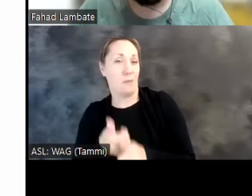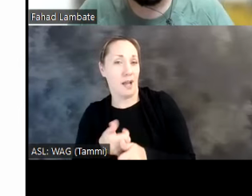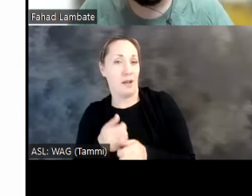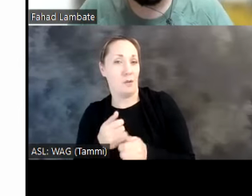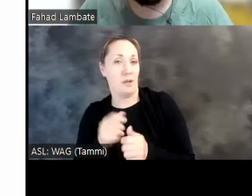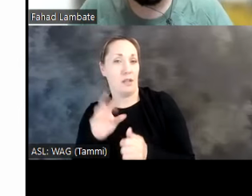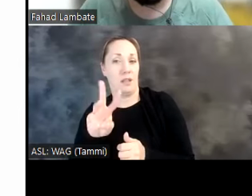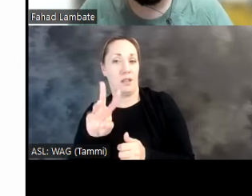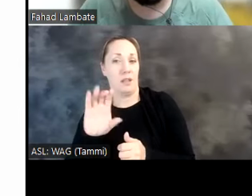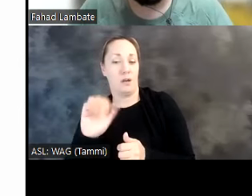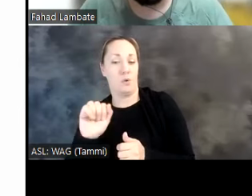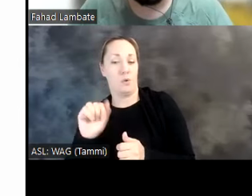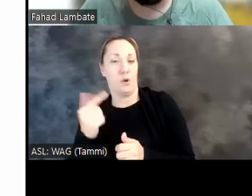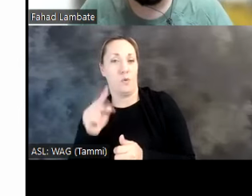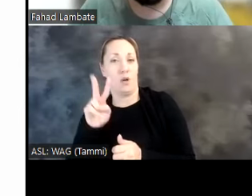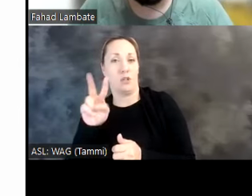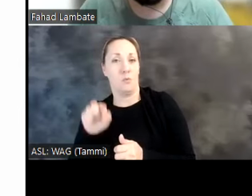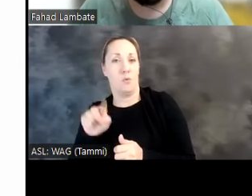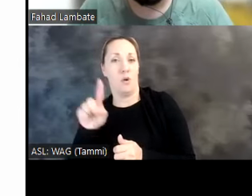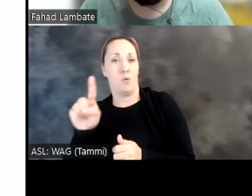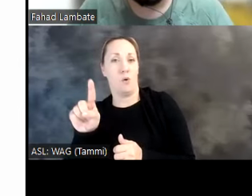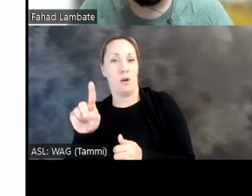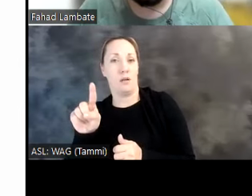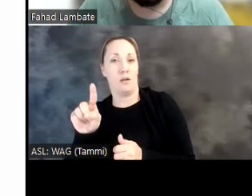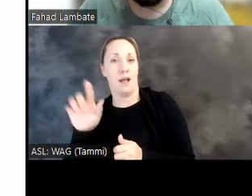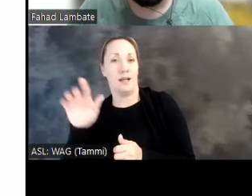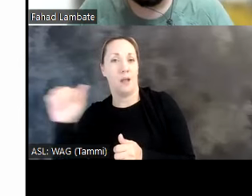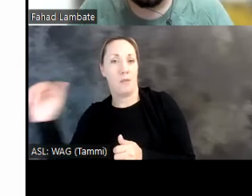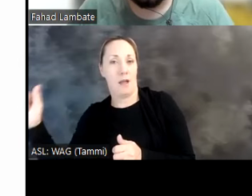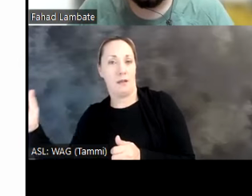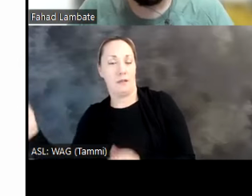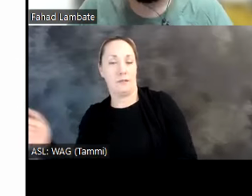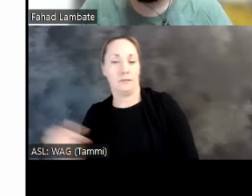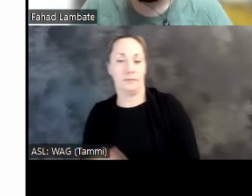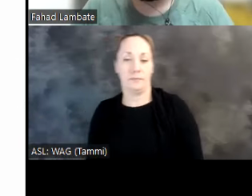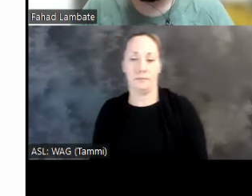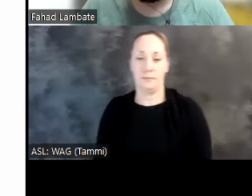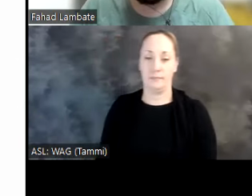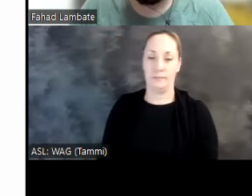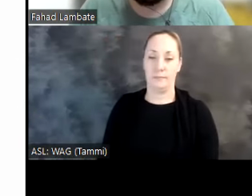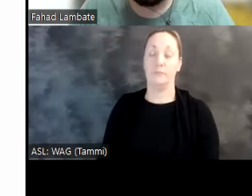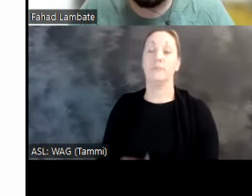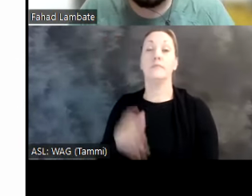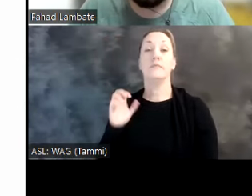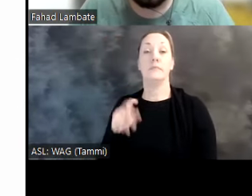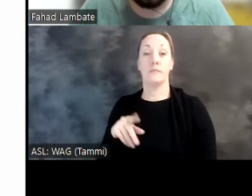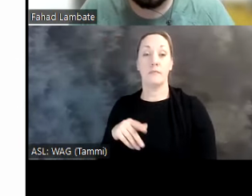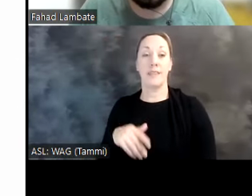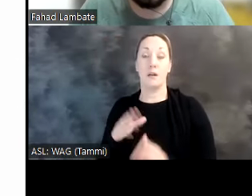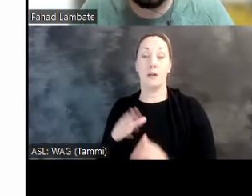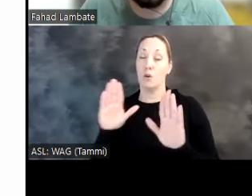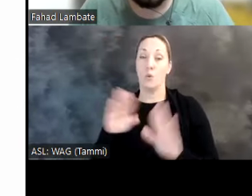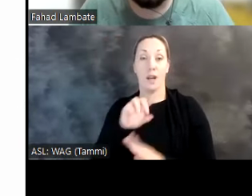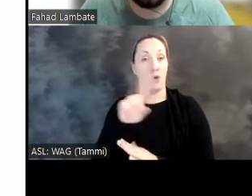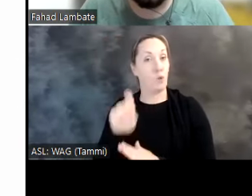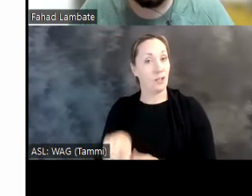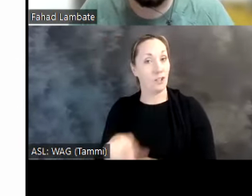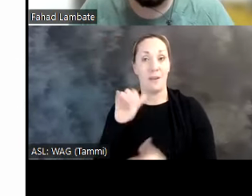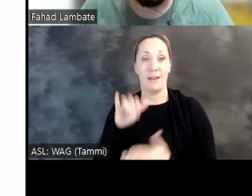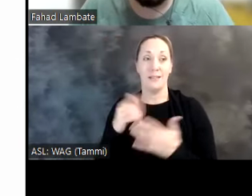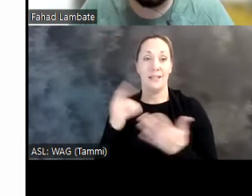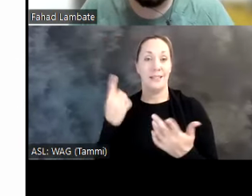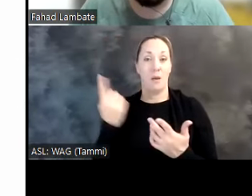WCAG 2.1 level AA. Right. So a great question, because this is